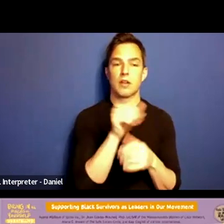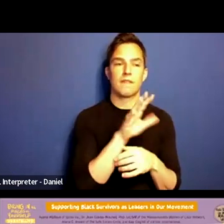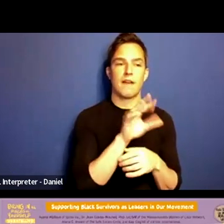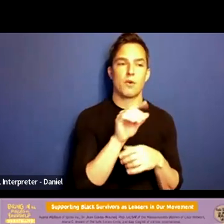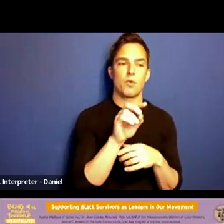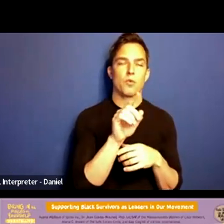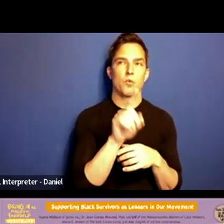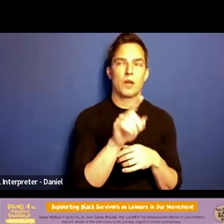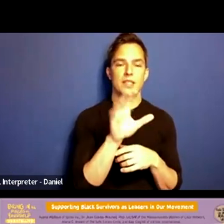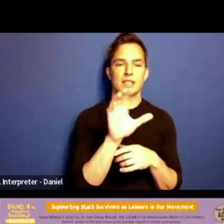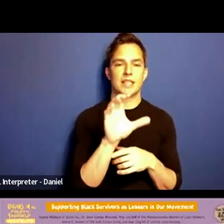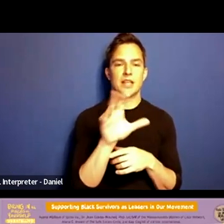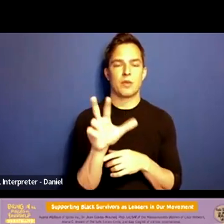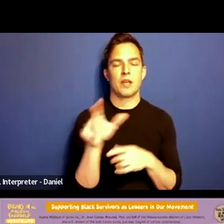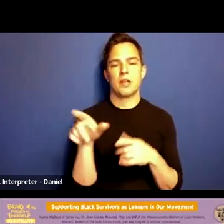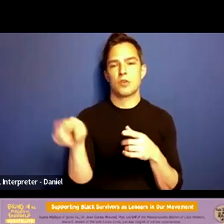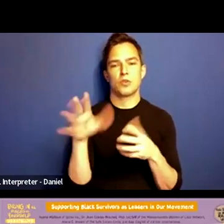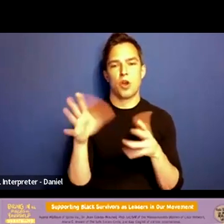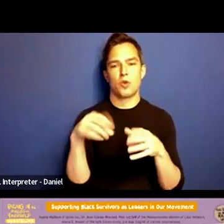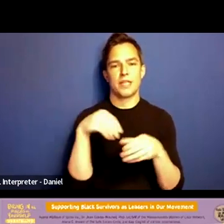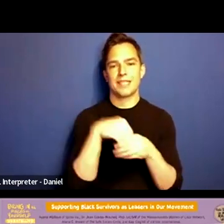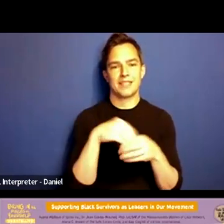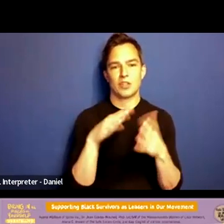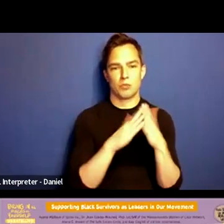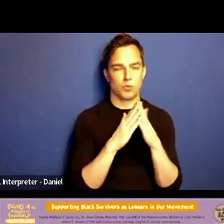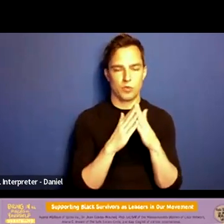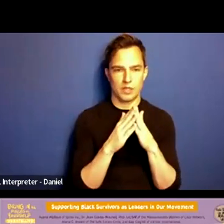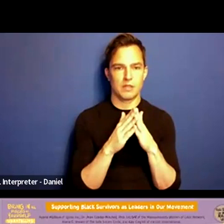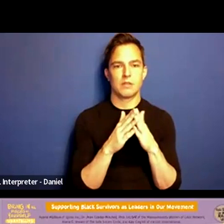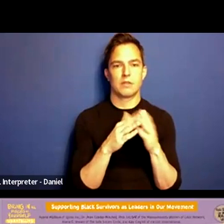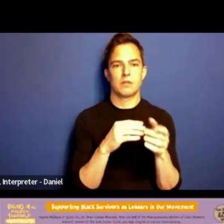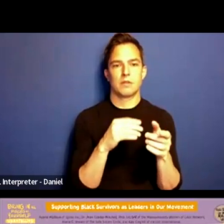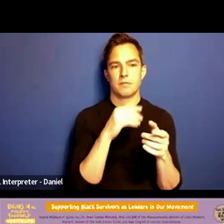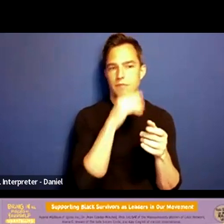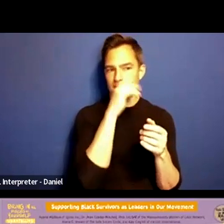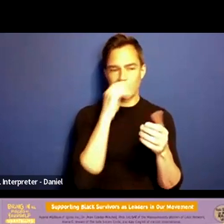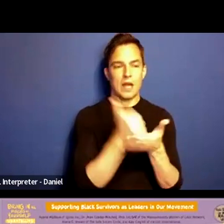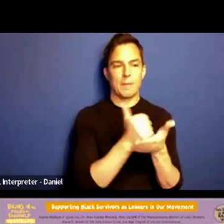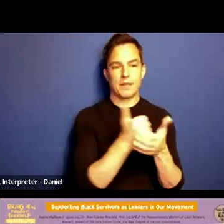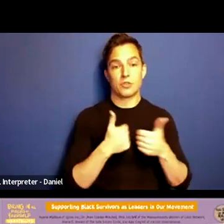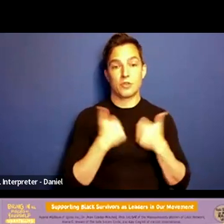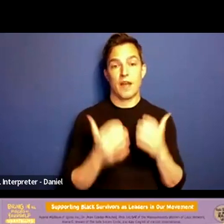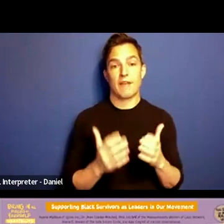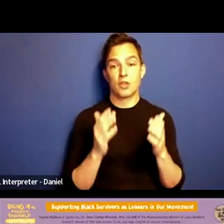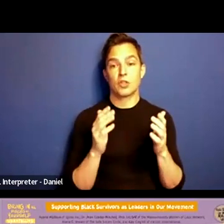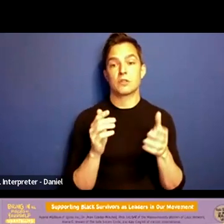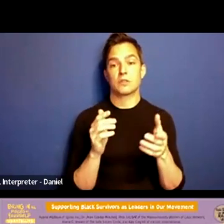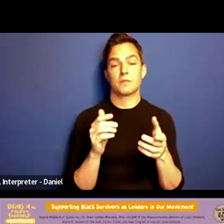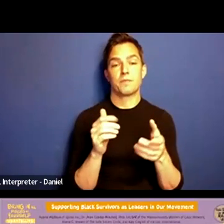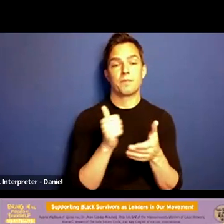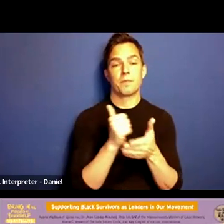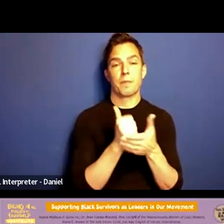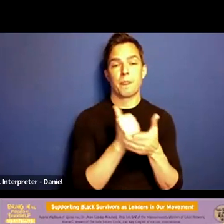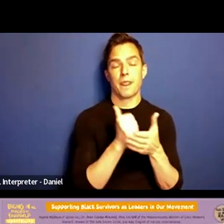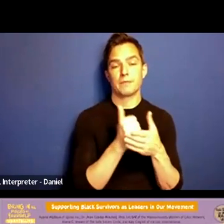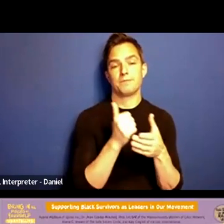who already were embedded in the community, who already were doing things like helping women survivors, having safe sister